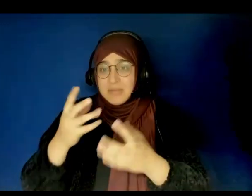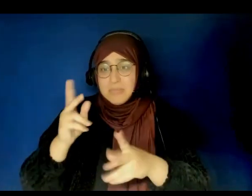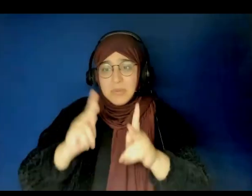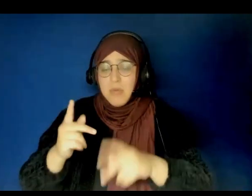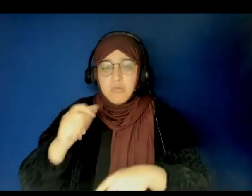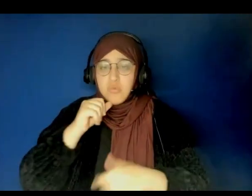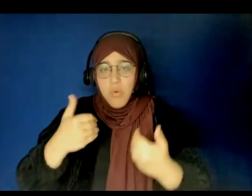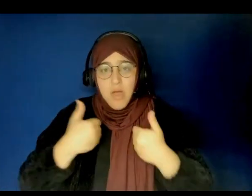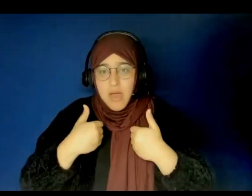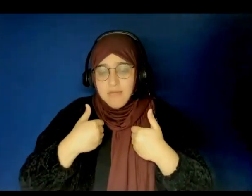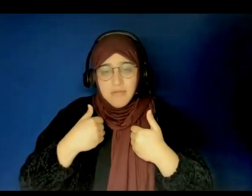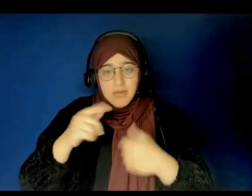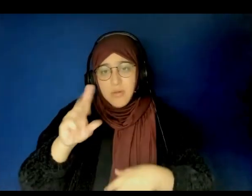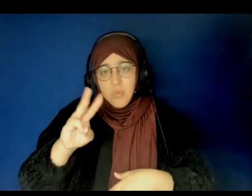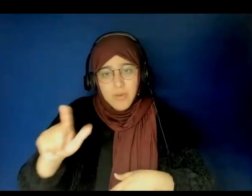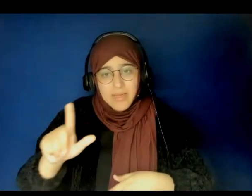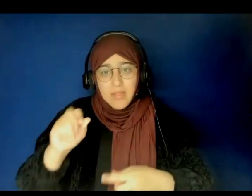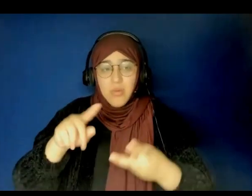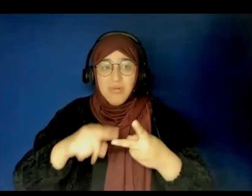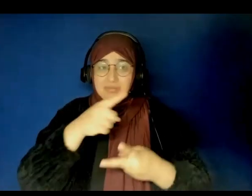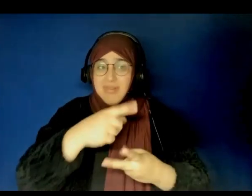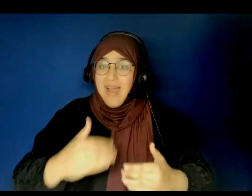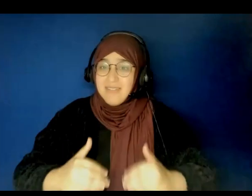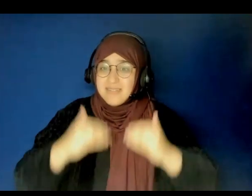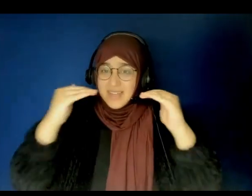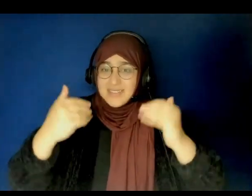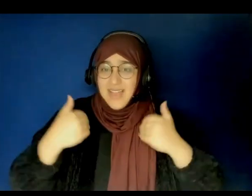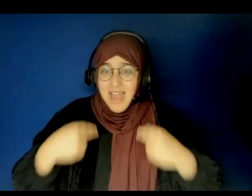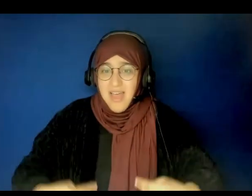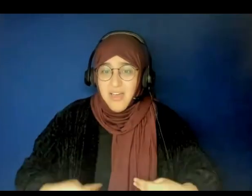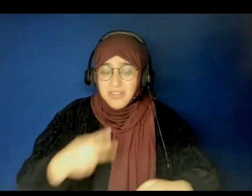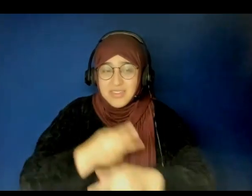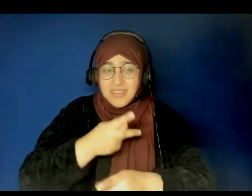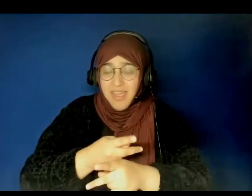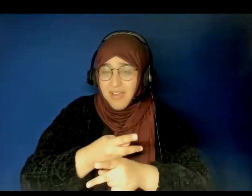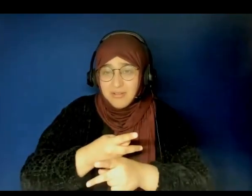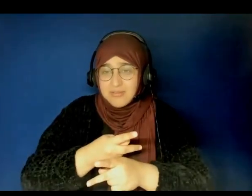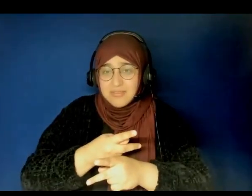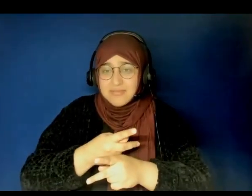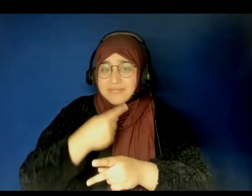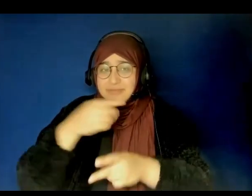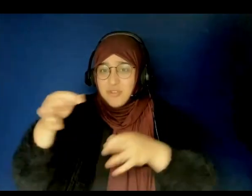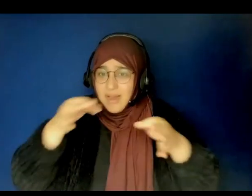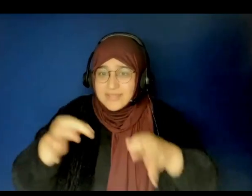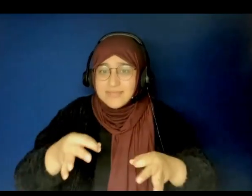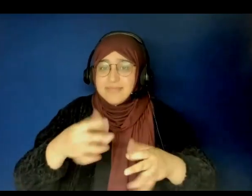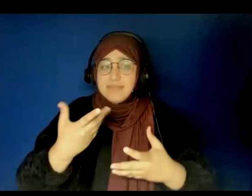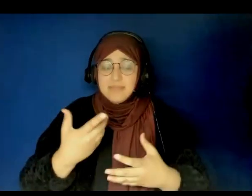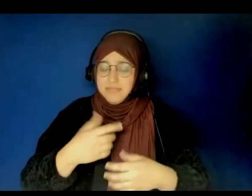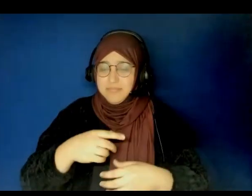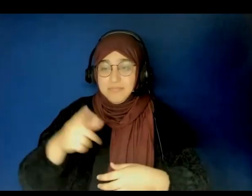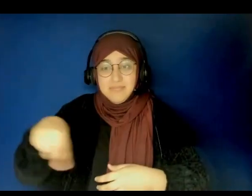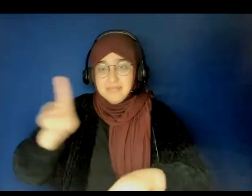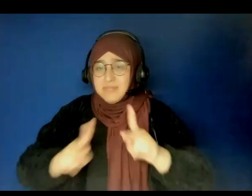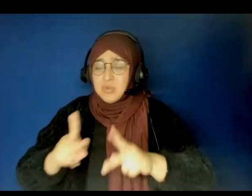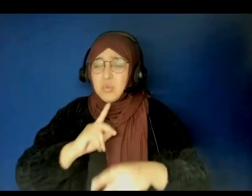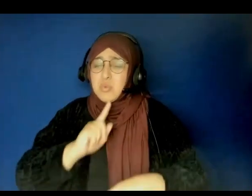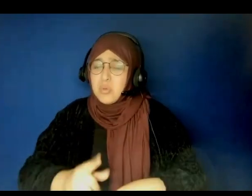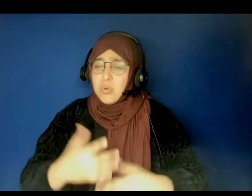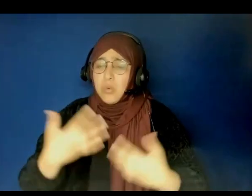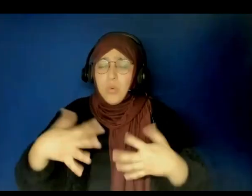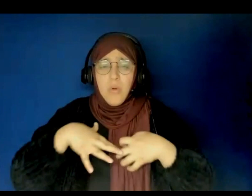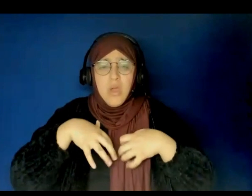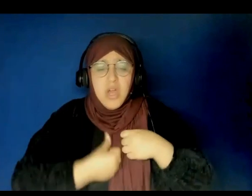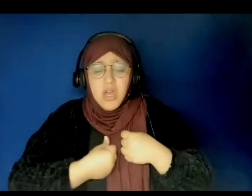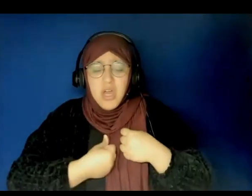healthcare directive and are very, very distraught and upset emotionally because they have to